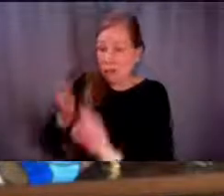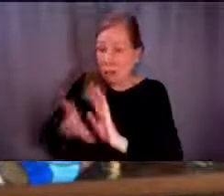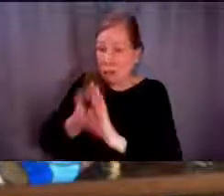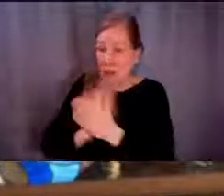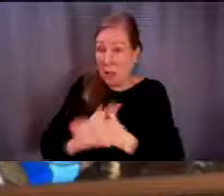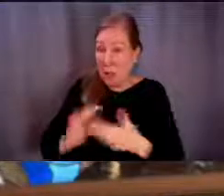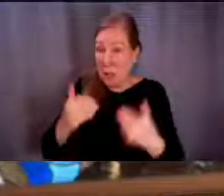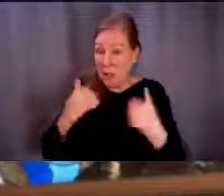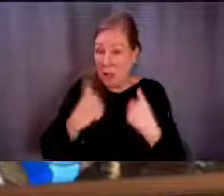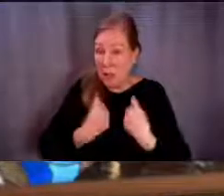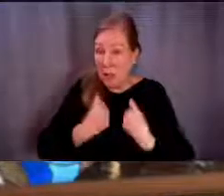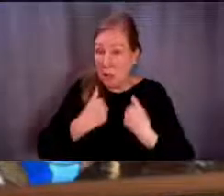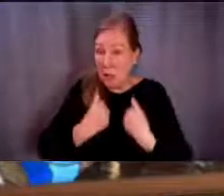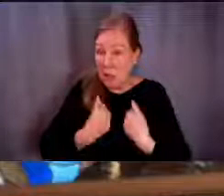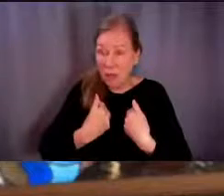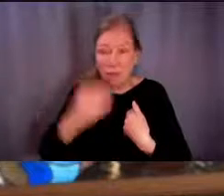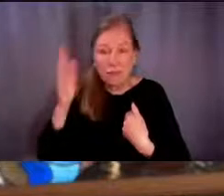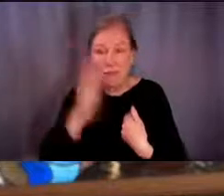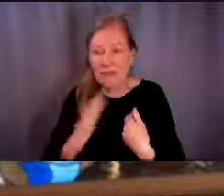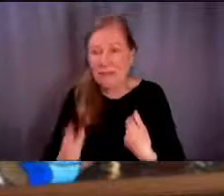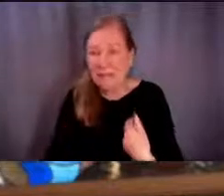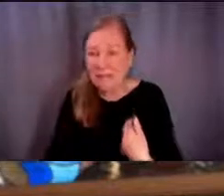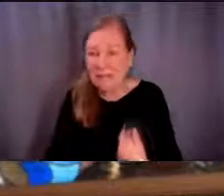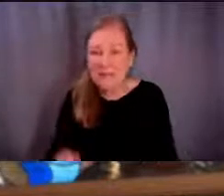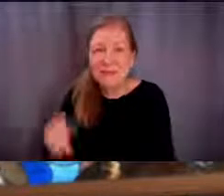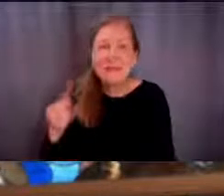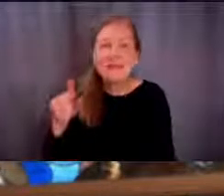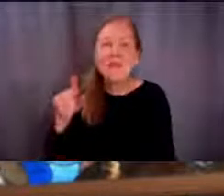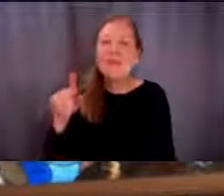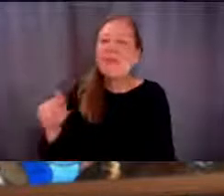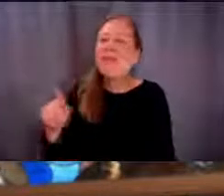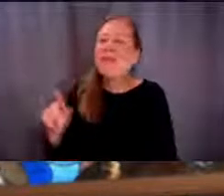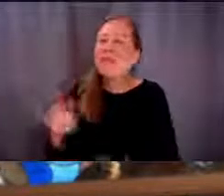weary. He never grows